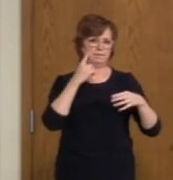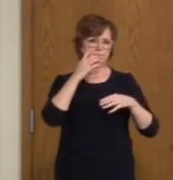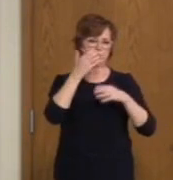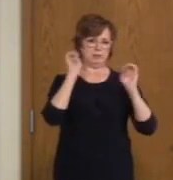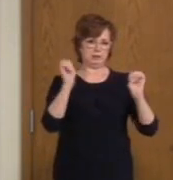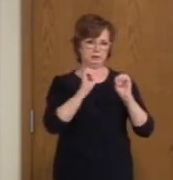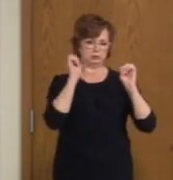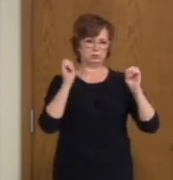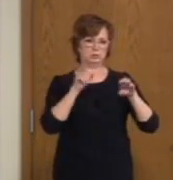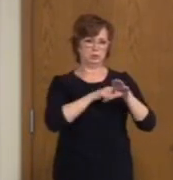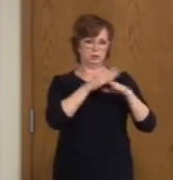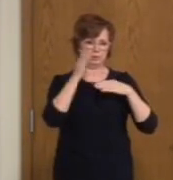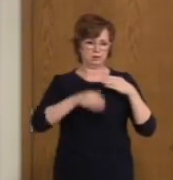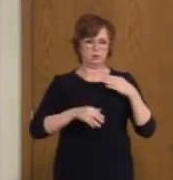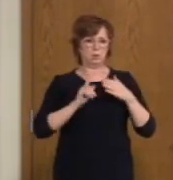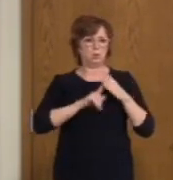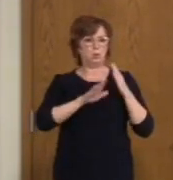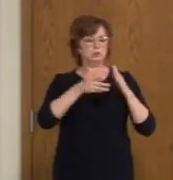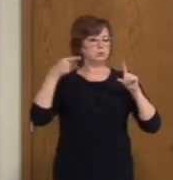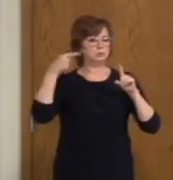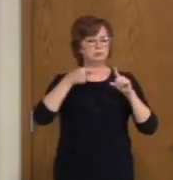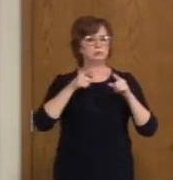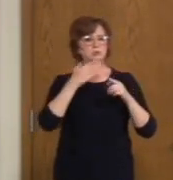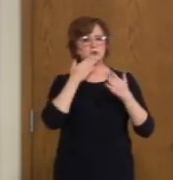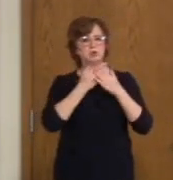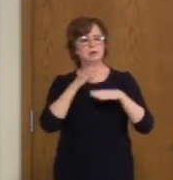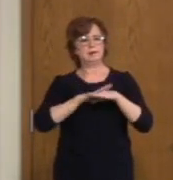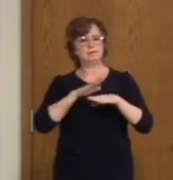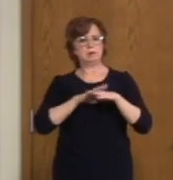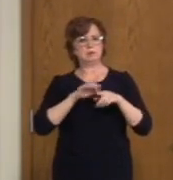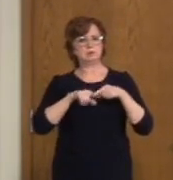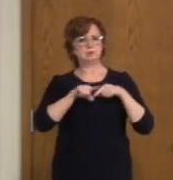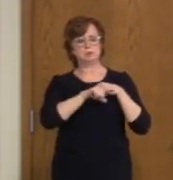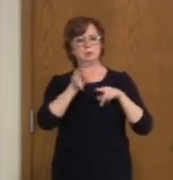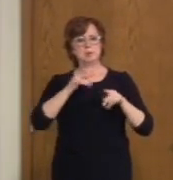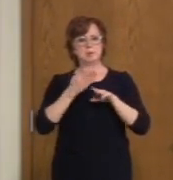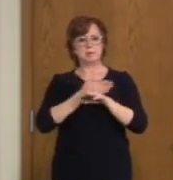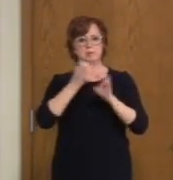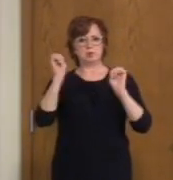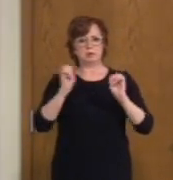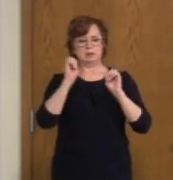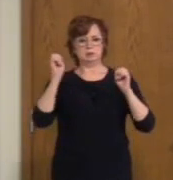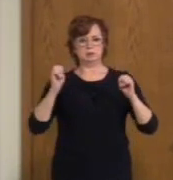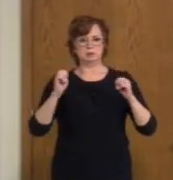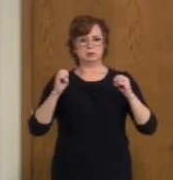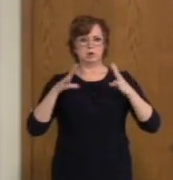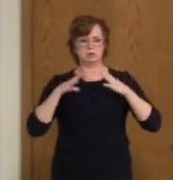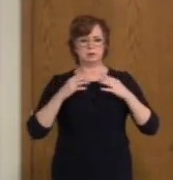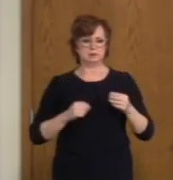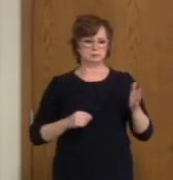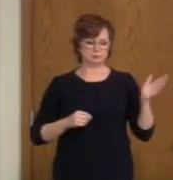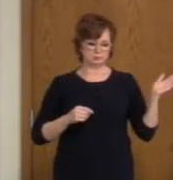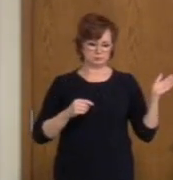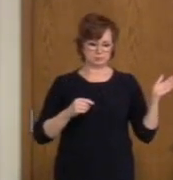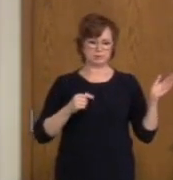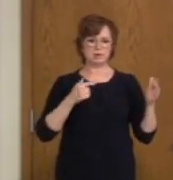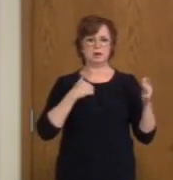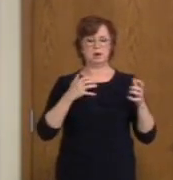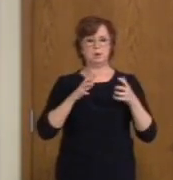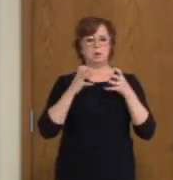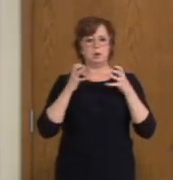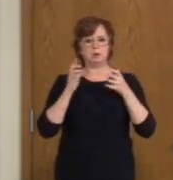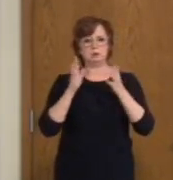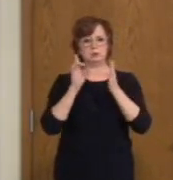not having communal meals? What's the best advice that you can give them before Easter weekend? Well, I would ask Dr.